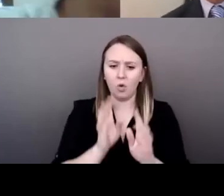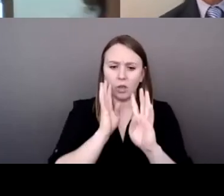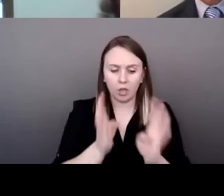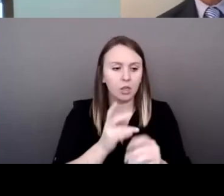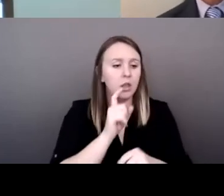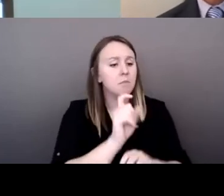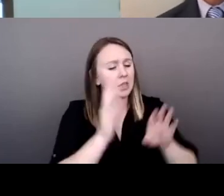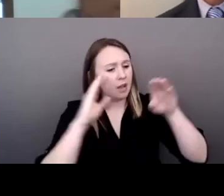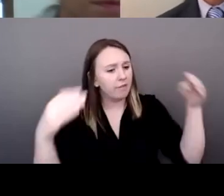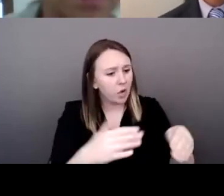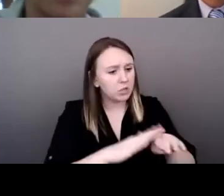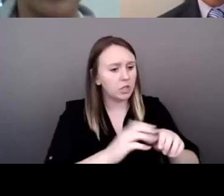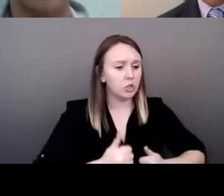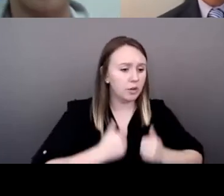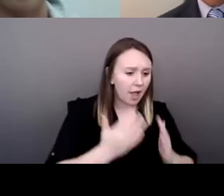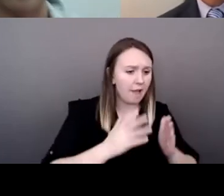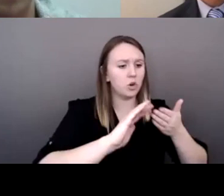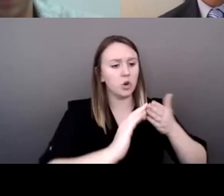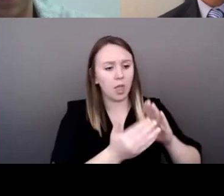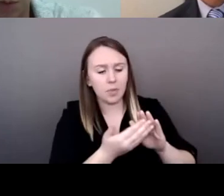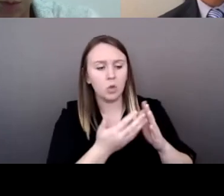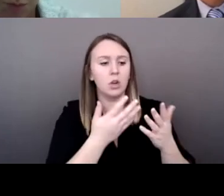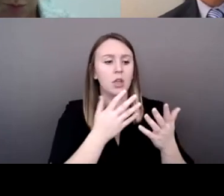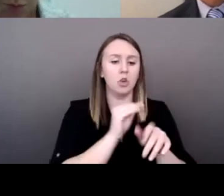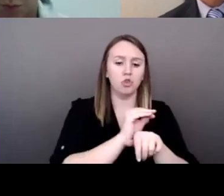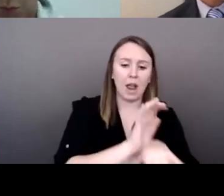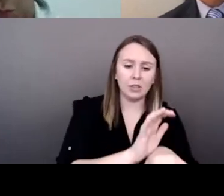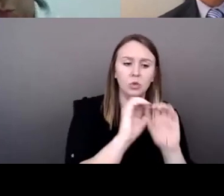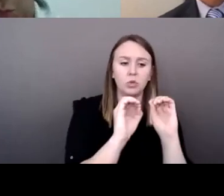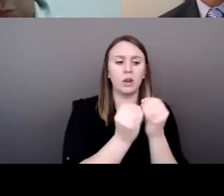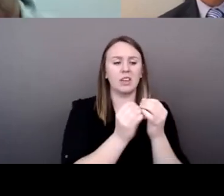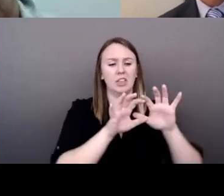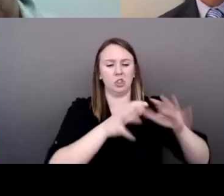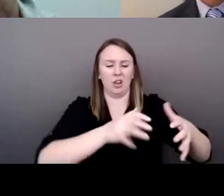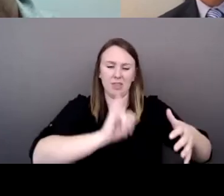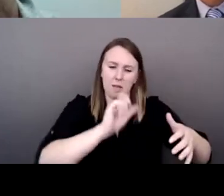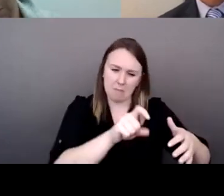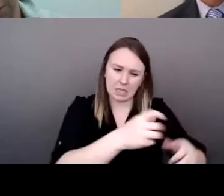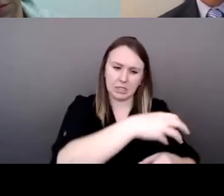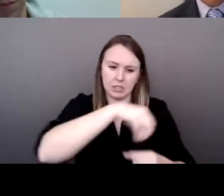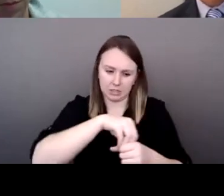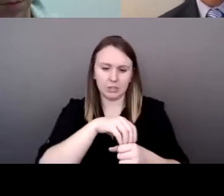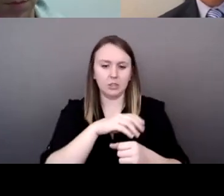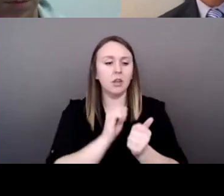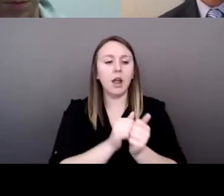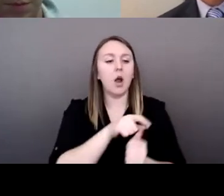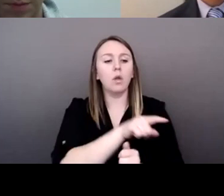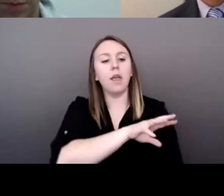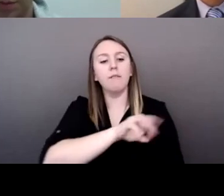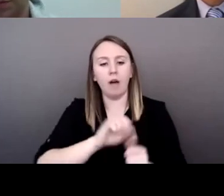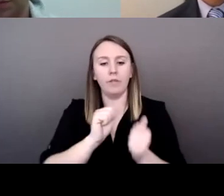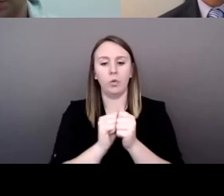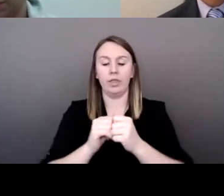survivor and survivor family focused. Like what input and what role are they playing to the groundwork